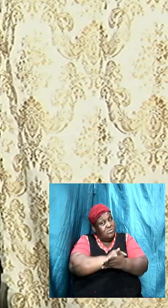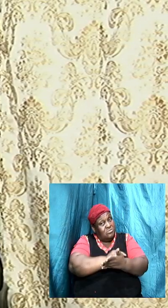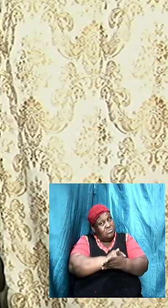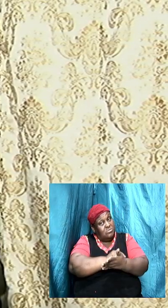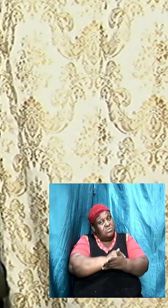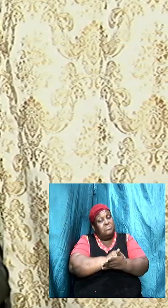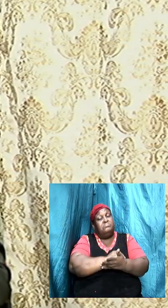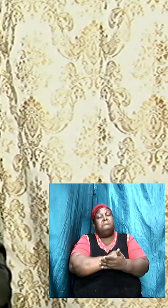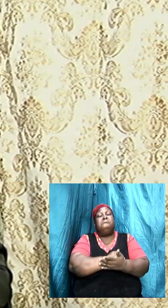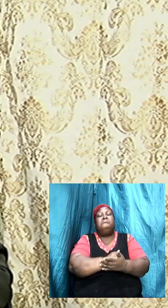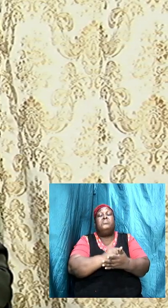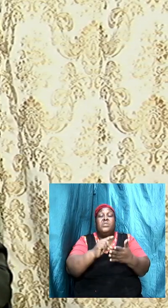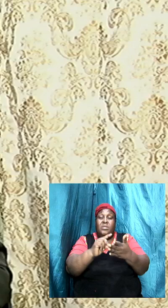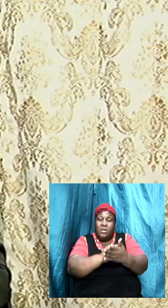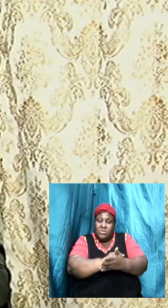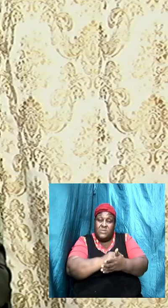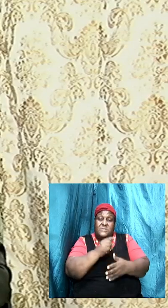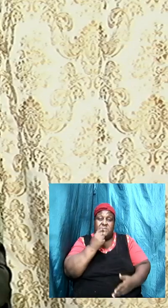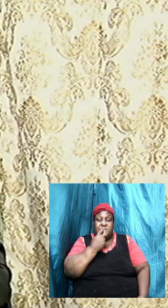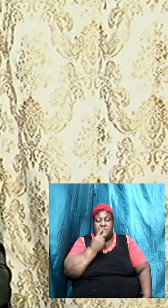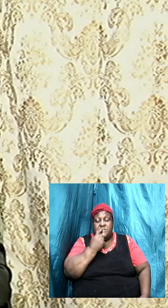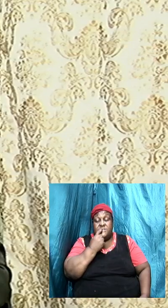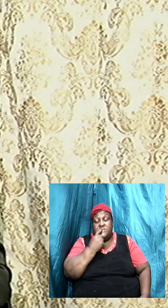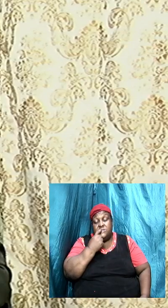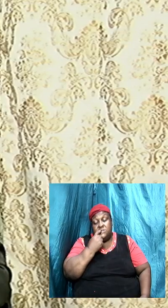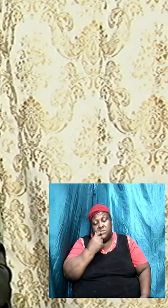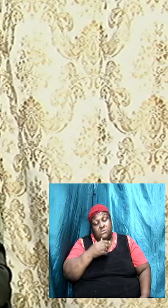You see, doctrine is a serious thing, you know.